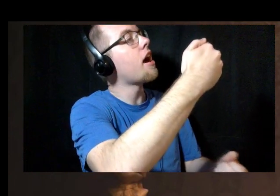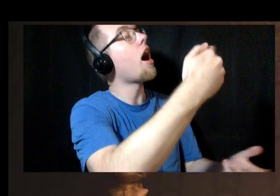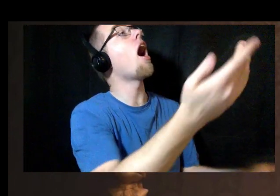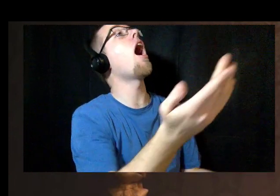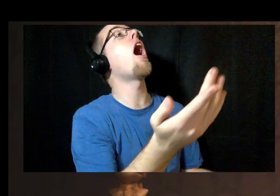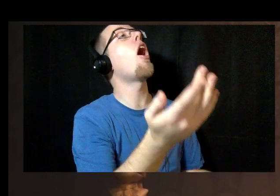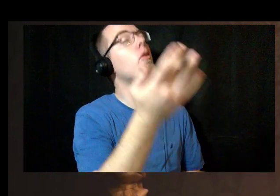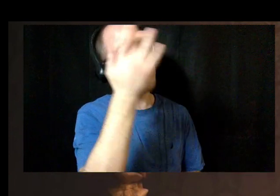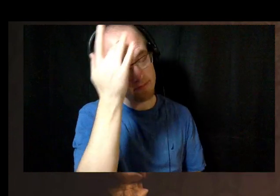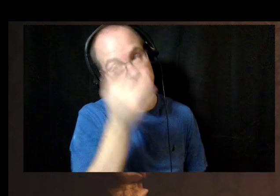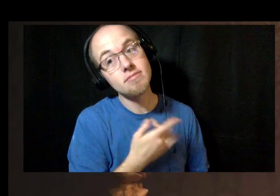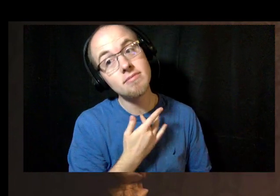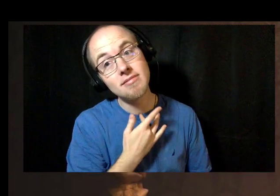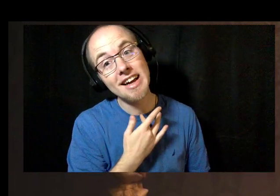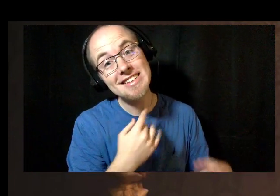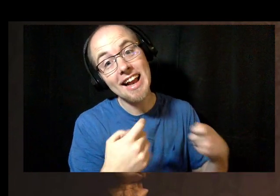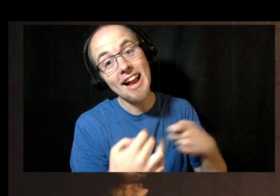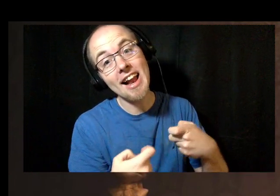it! It's electric.